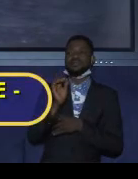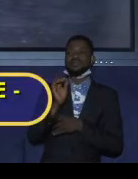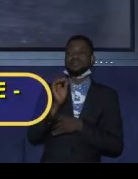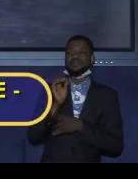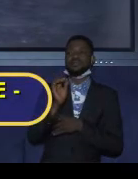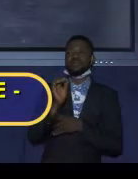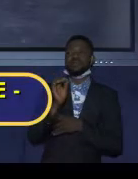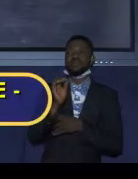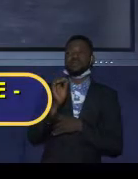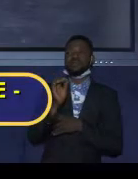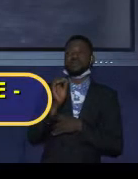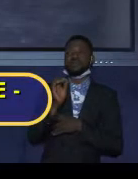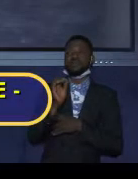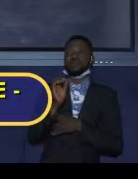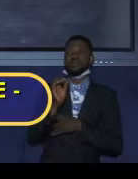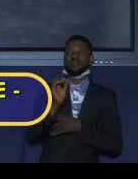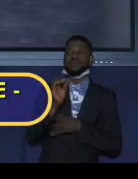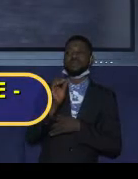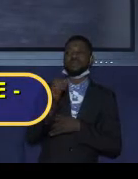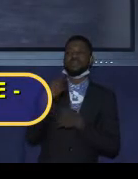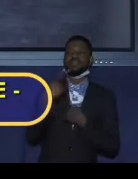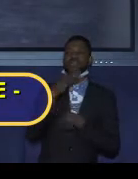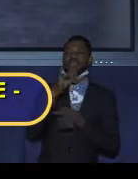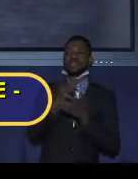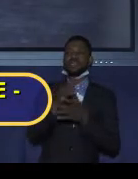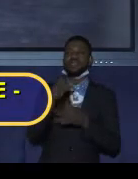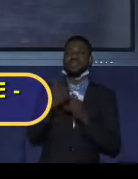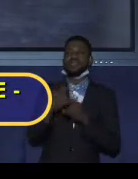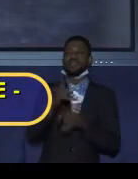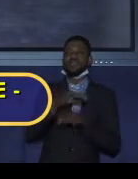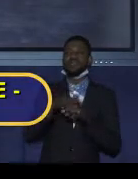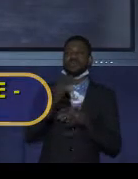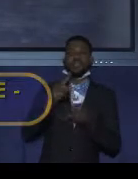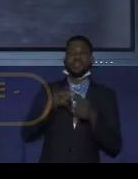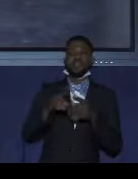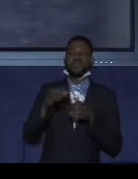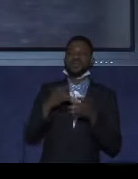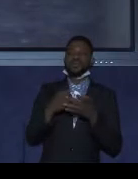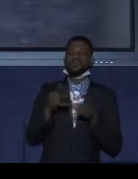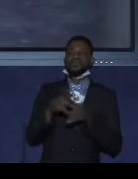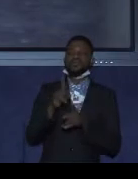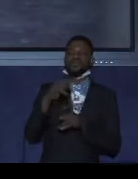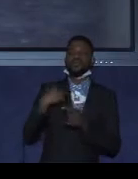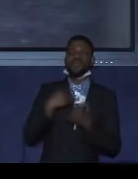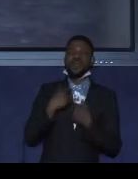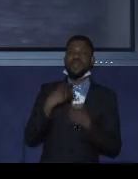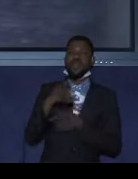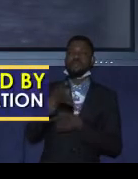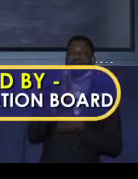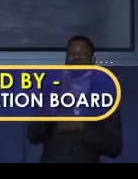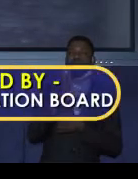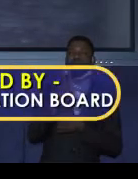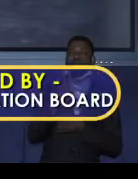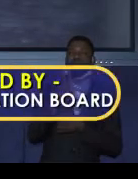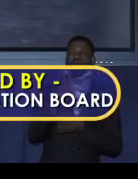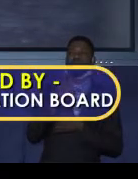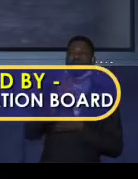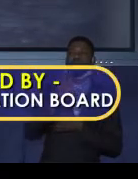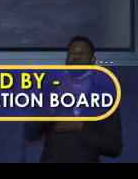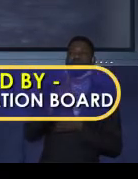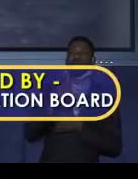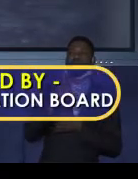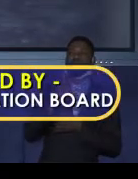450. The decimal point is here. And since it's the last thing, you don't need to put it. So we have